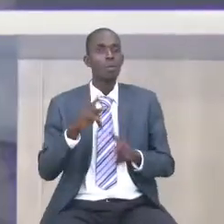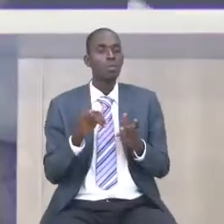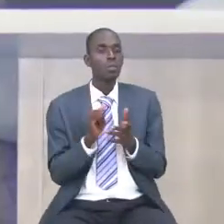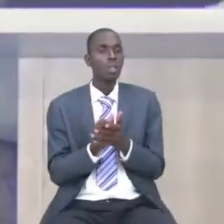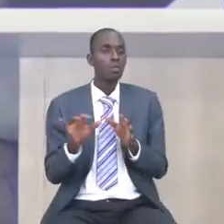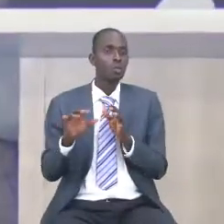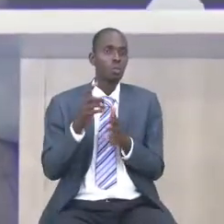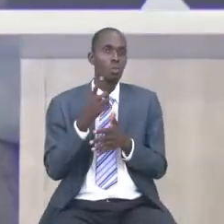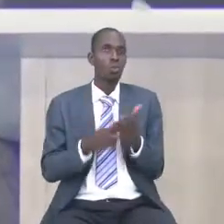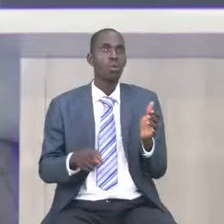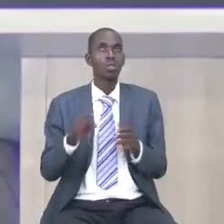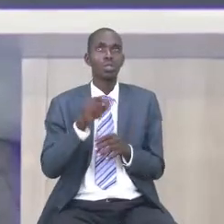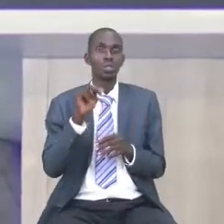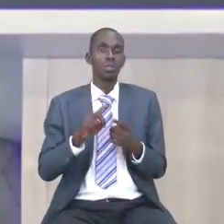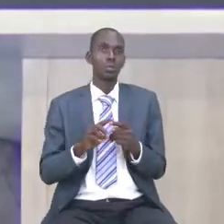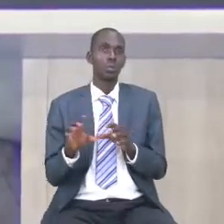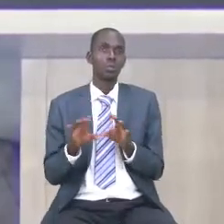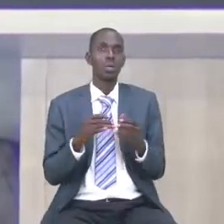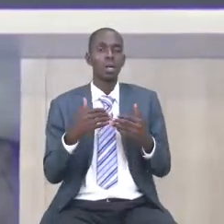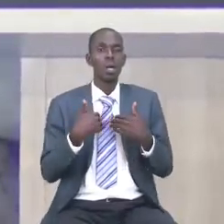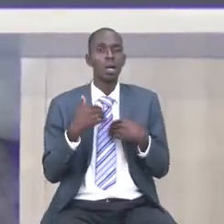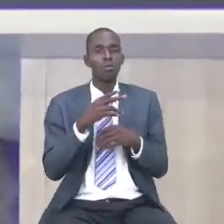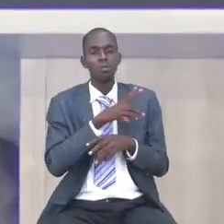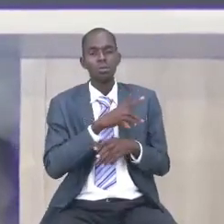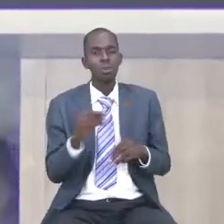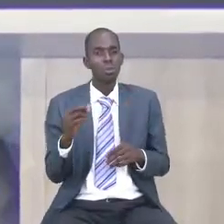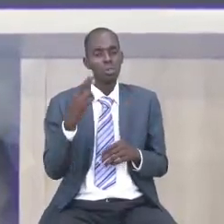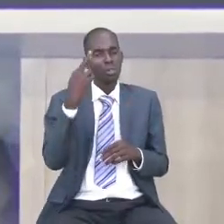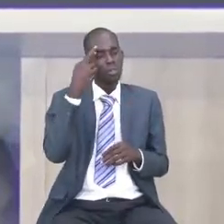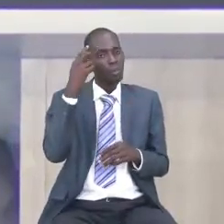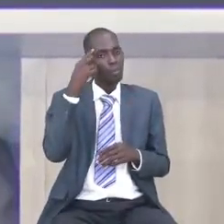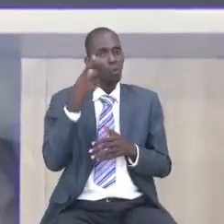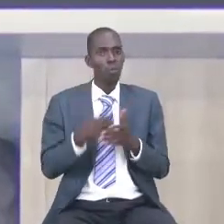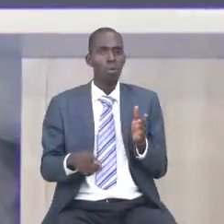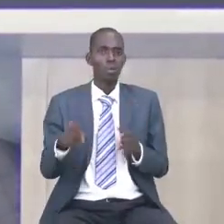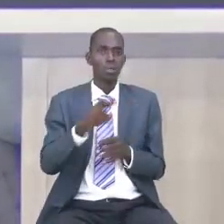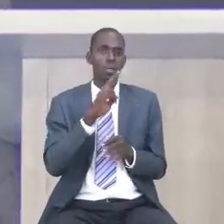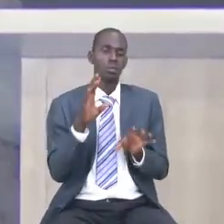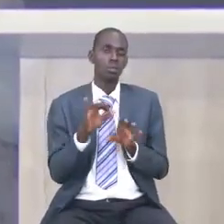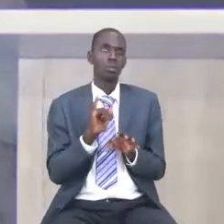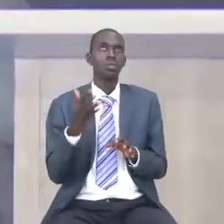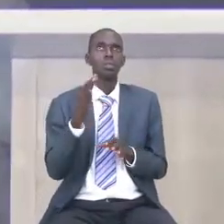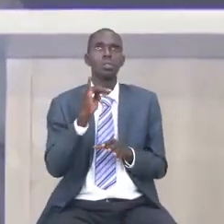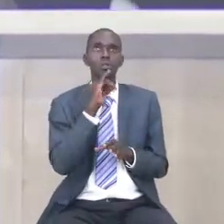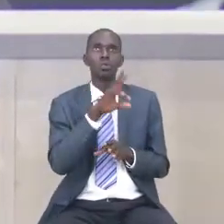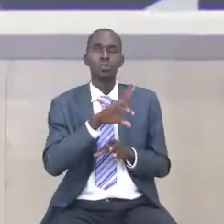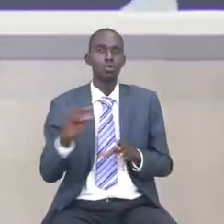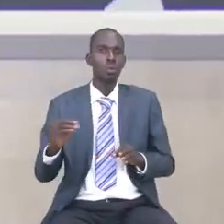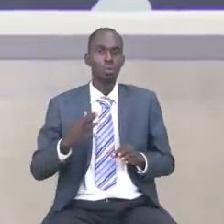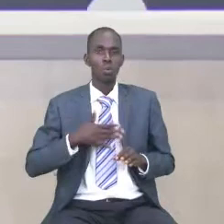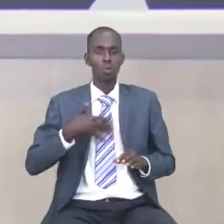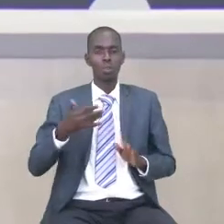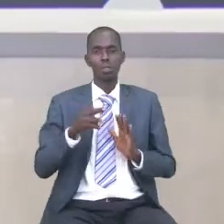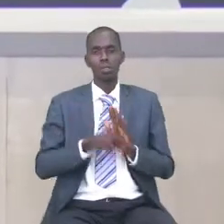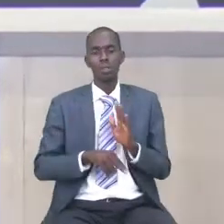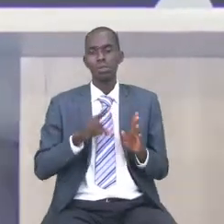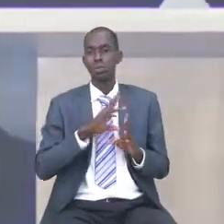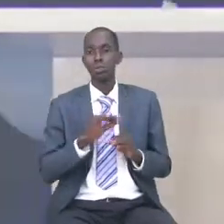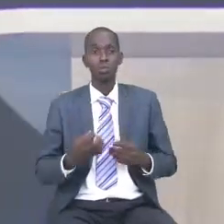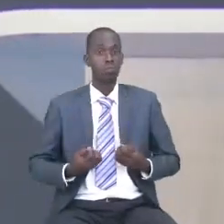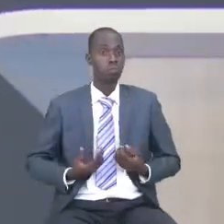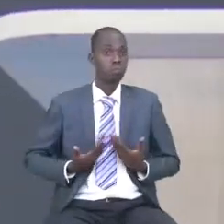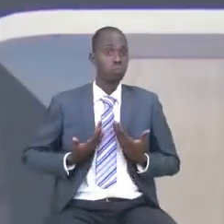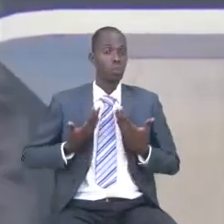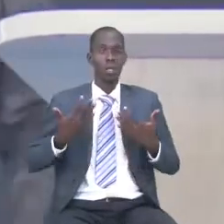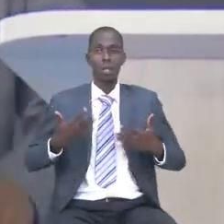do. They have no reason for what they're doing. There's no passion. There's no zeal. There's no excitement.